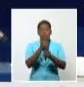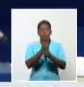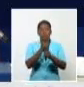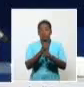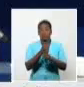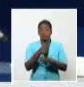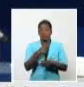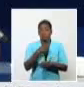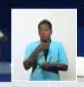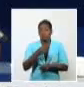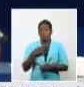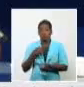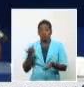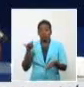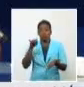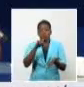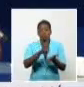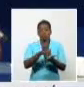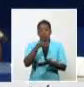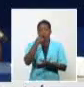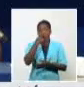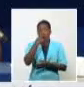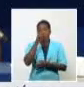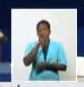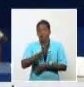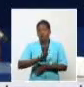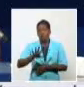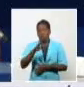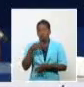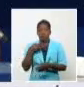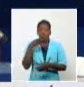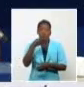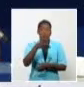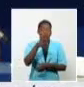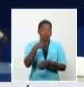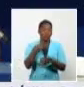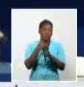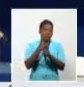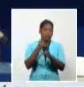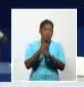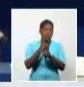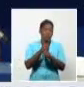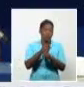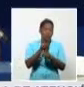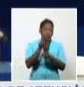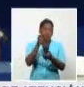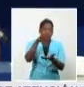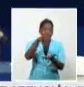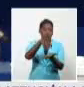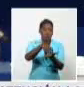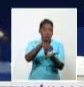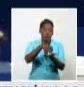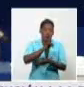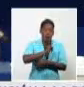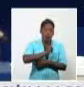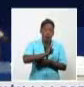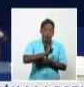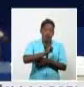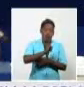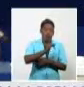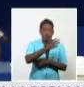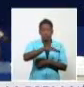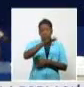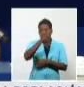can talk from experience. Besides being in distant places, they were in Africa during the Ebola